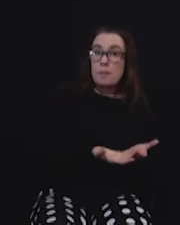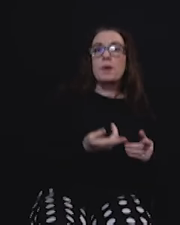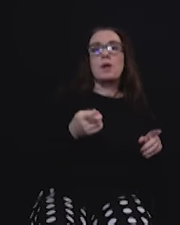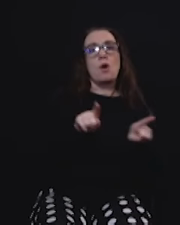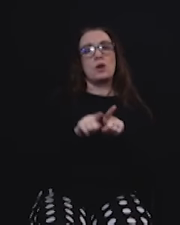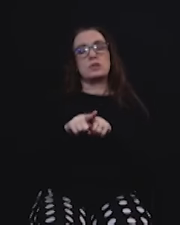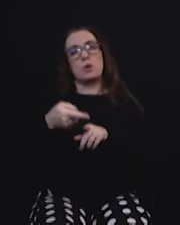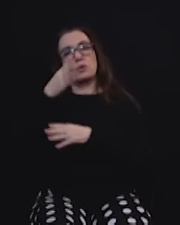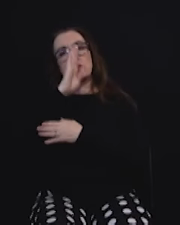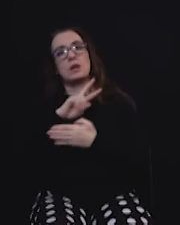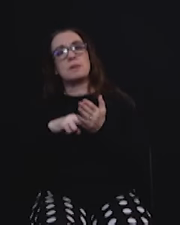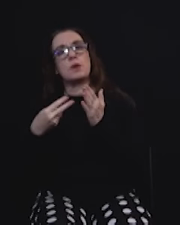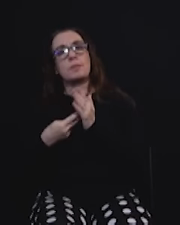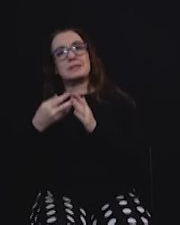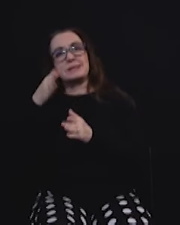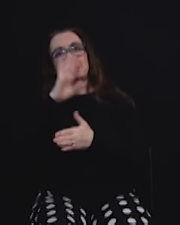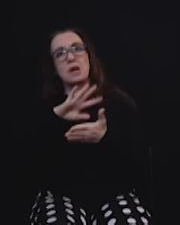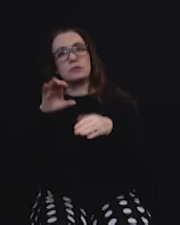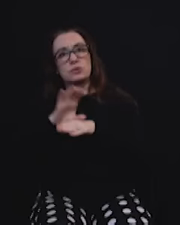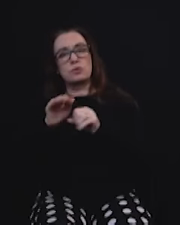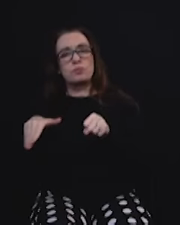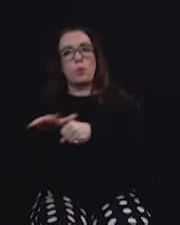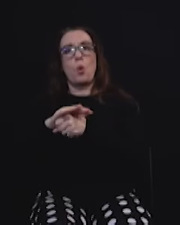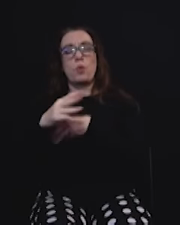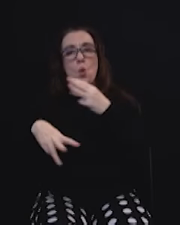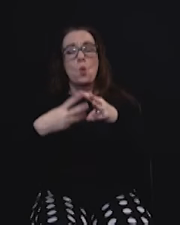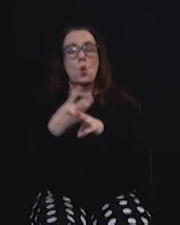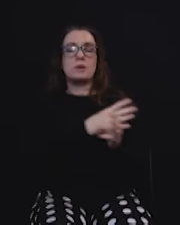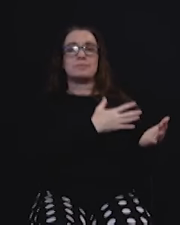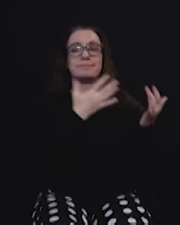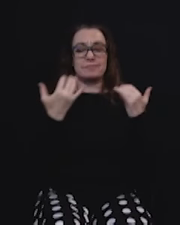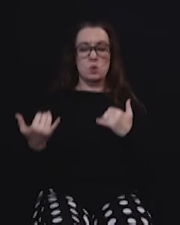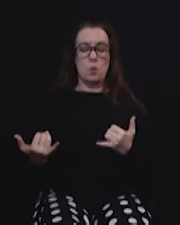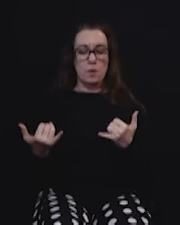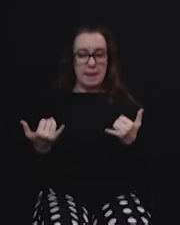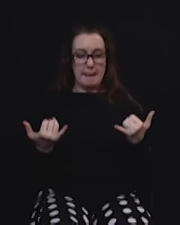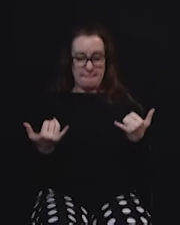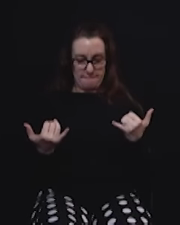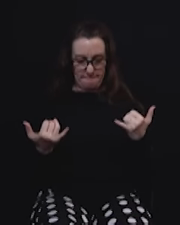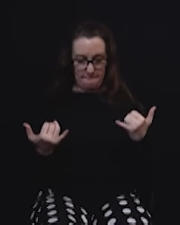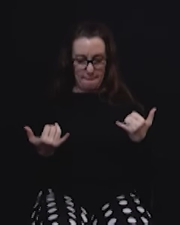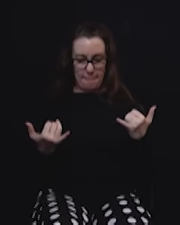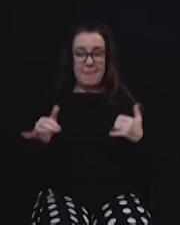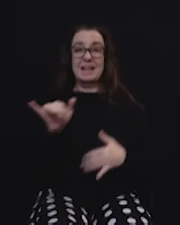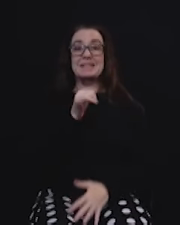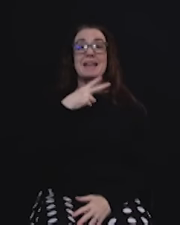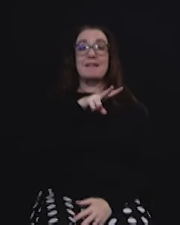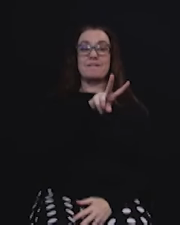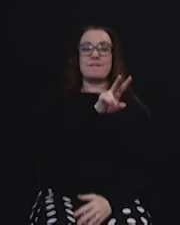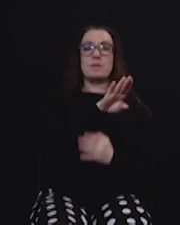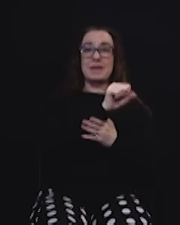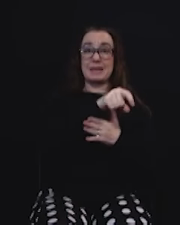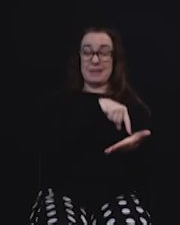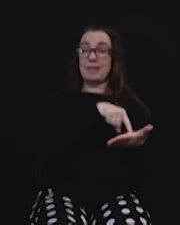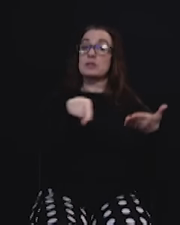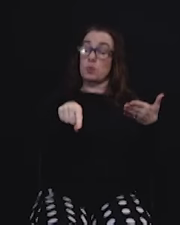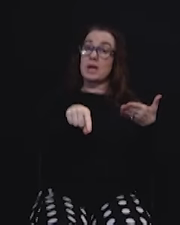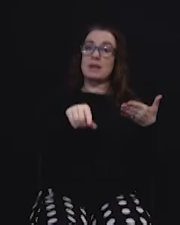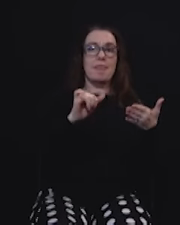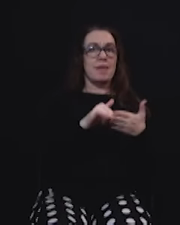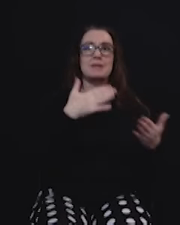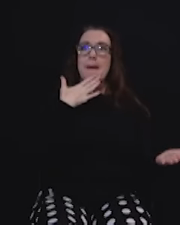and God's church throughout the world. Amen. All right. So, like I said, VBS is happening this week. That's the